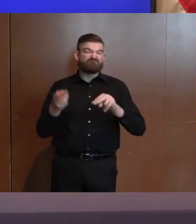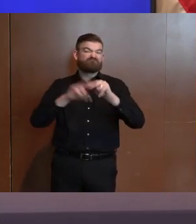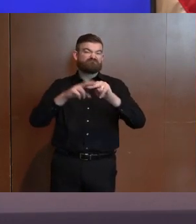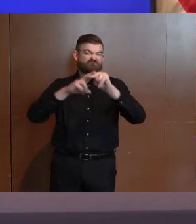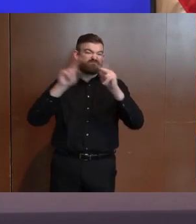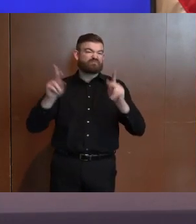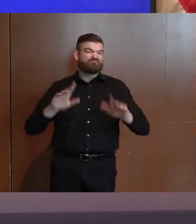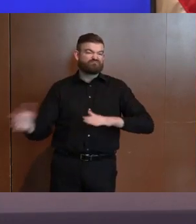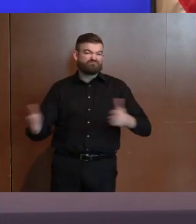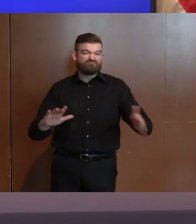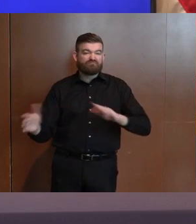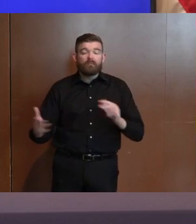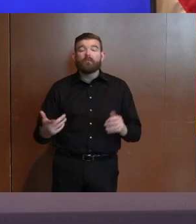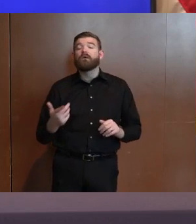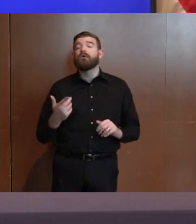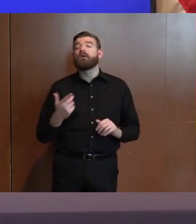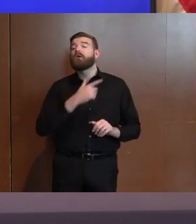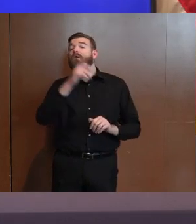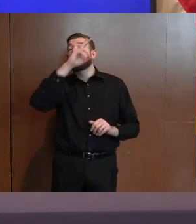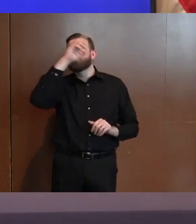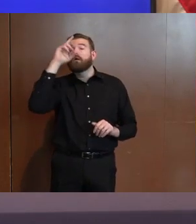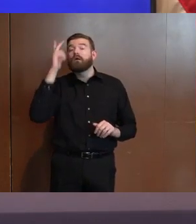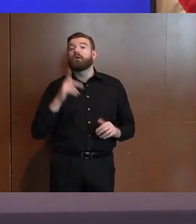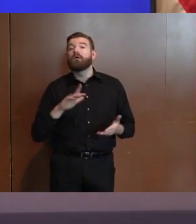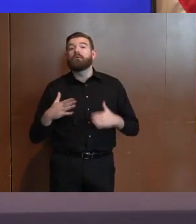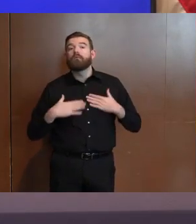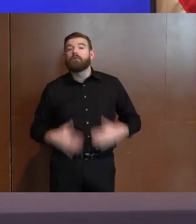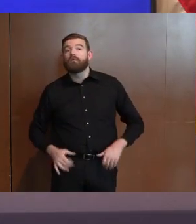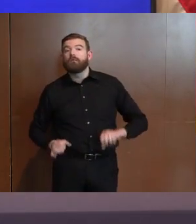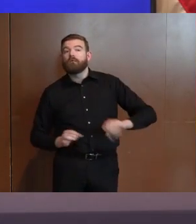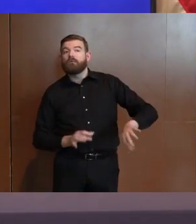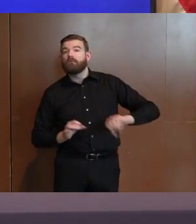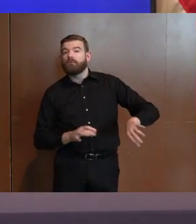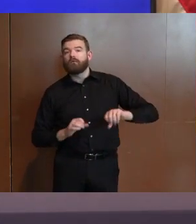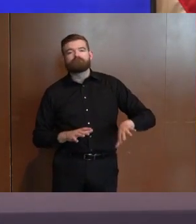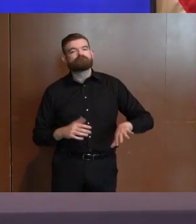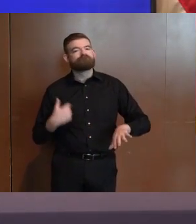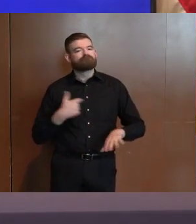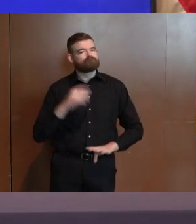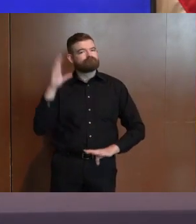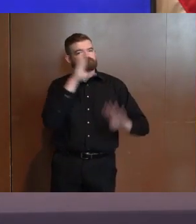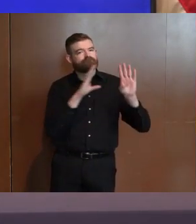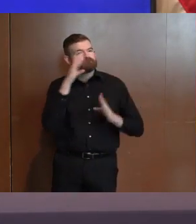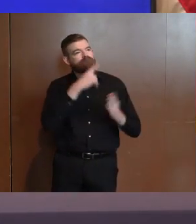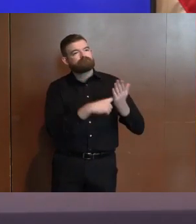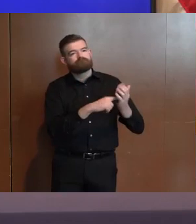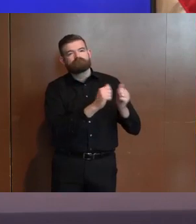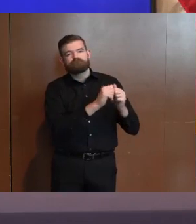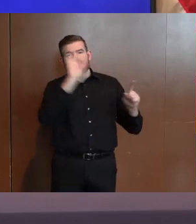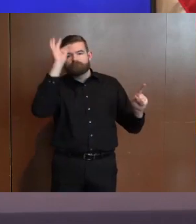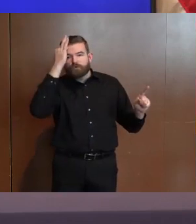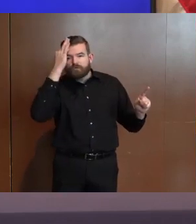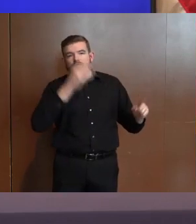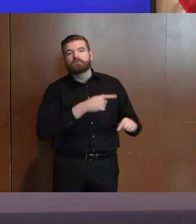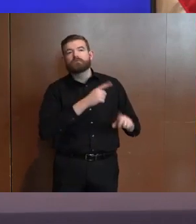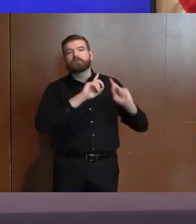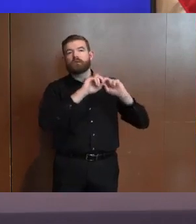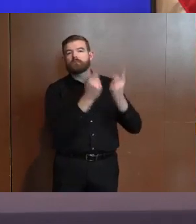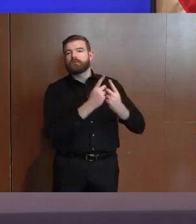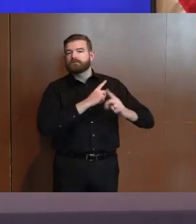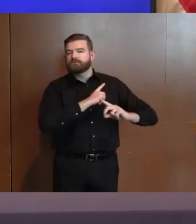is increasingly an issue, and we've in fact begun conversations with the feds and Department of Defense on that front. And